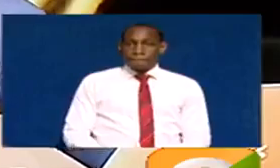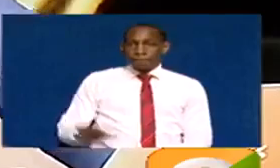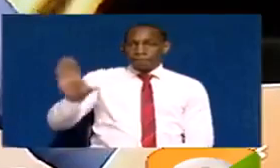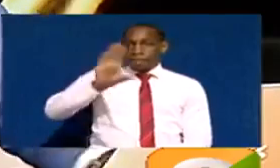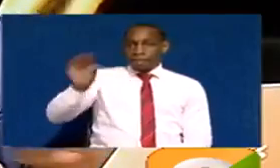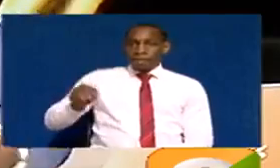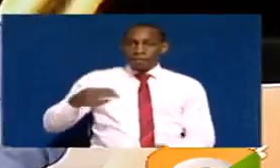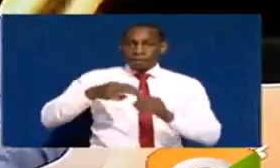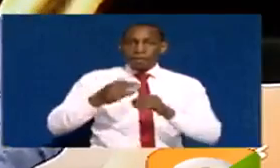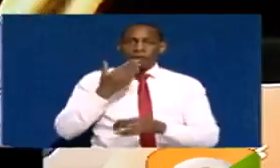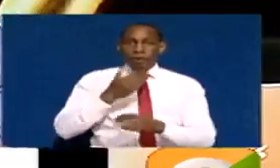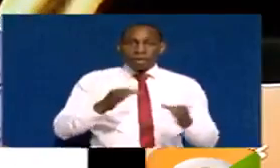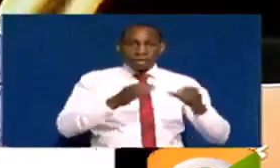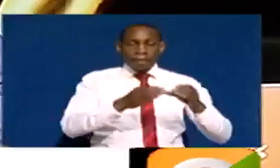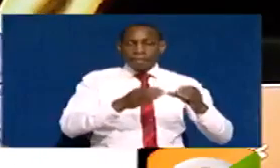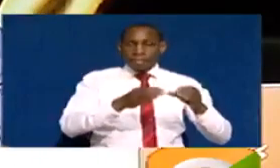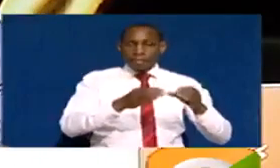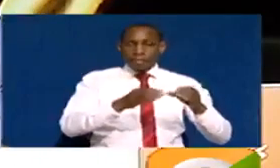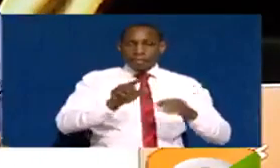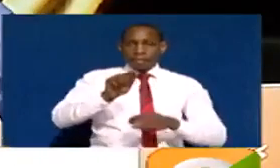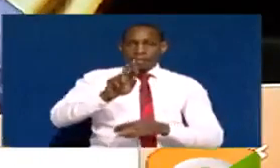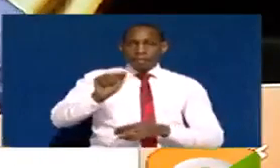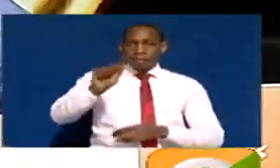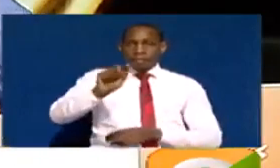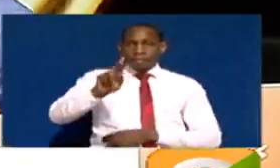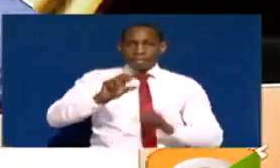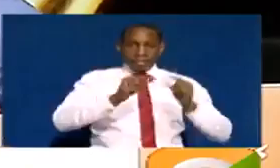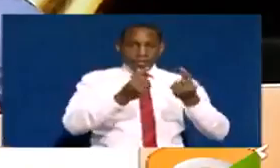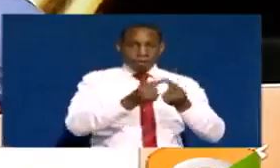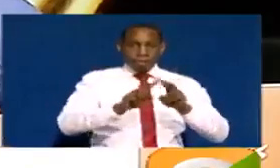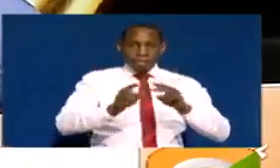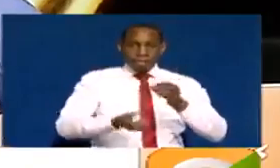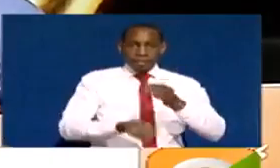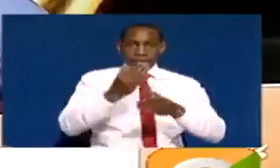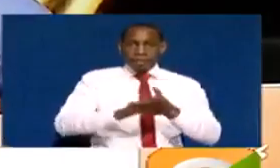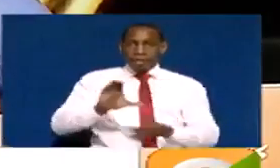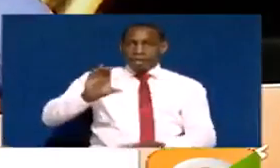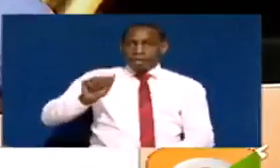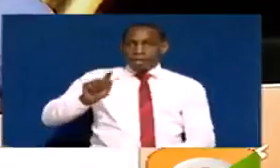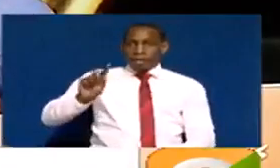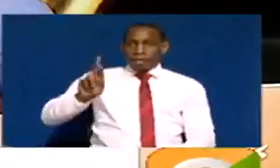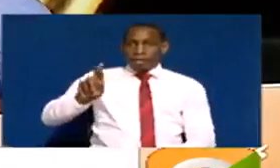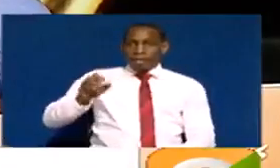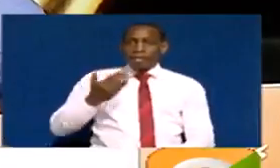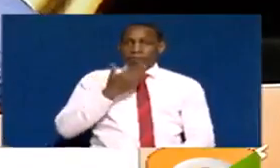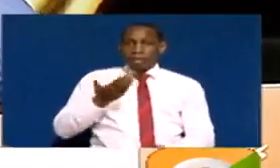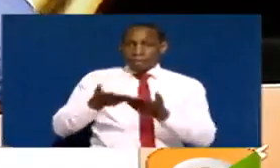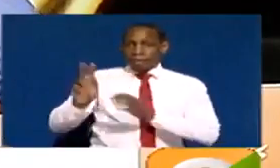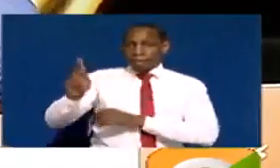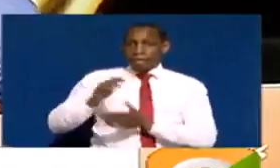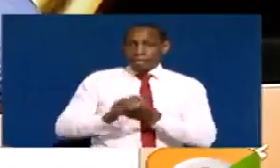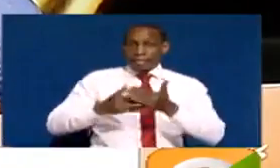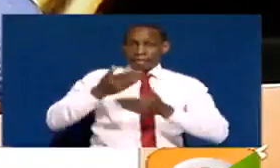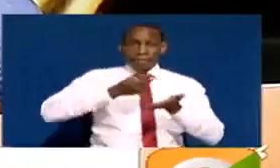Africa Fuels and Lubricants Limited, a branch of the TriStar Group, will now start producing Caltex-branded lubricants right here in Kenya.